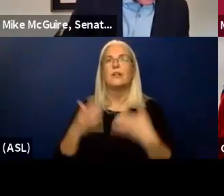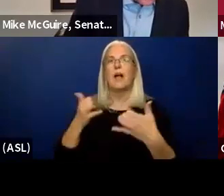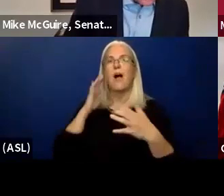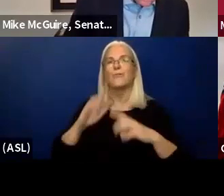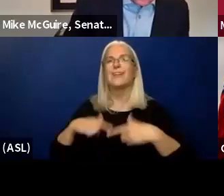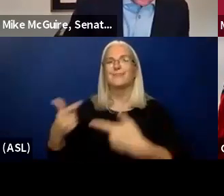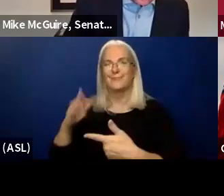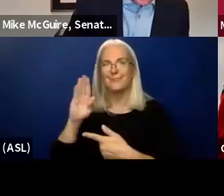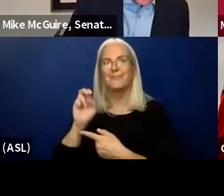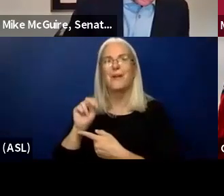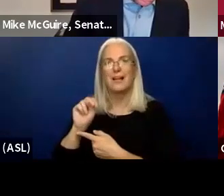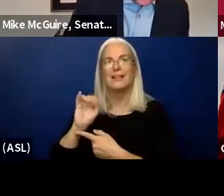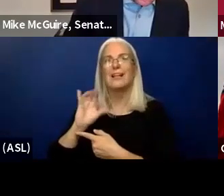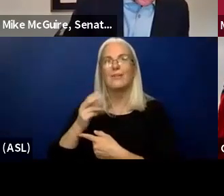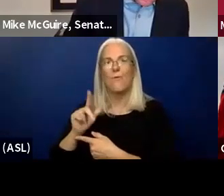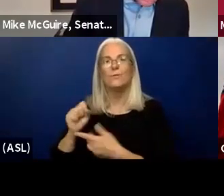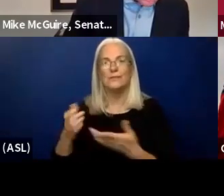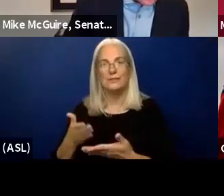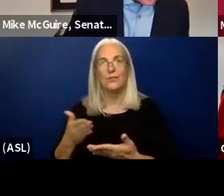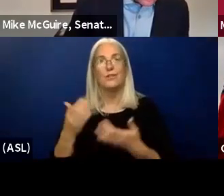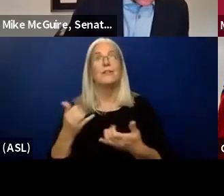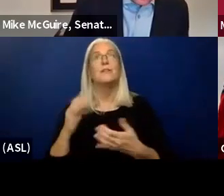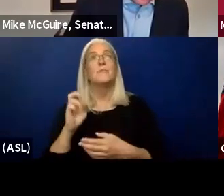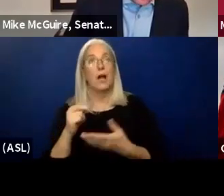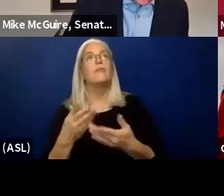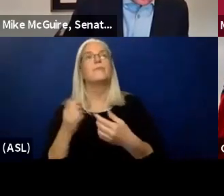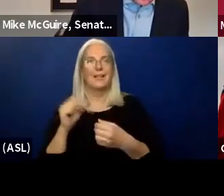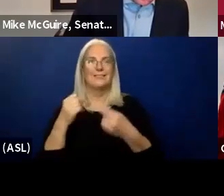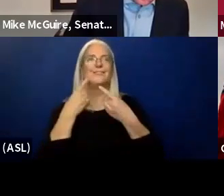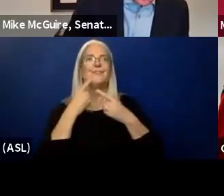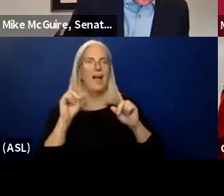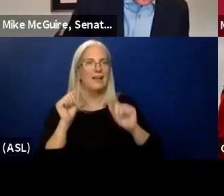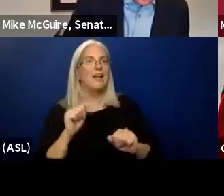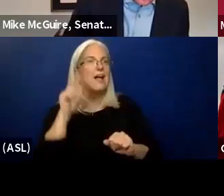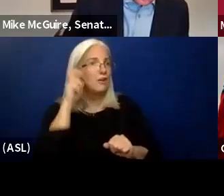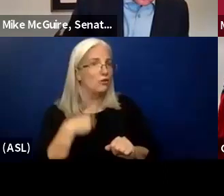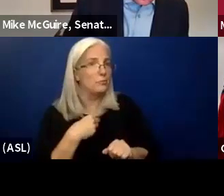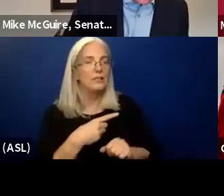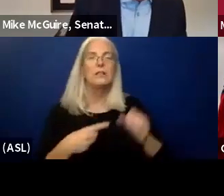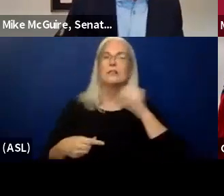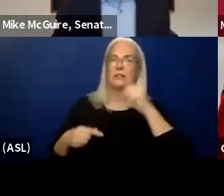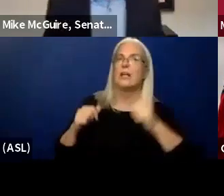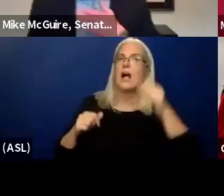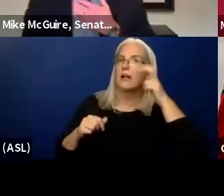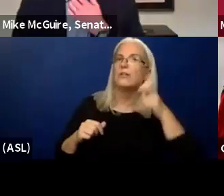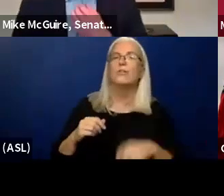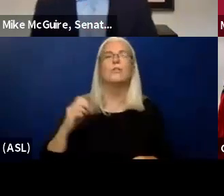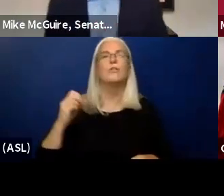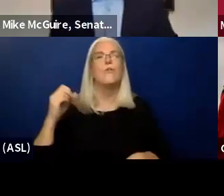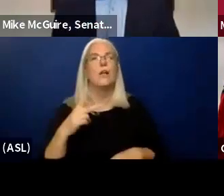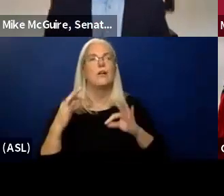can you hear us? Let's see if that works. Can you hear me now? Yeah, perfect. Great. Perfect. Sorry about that.